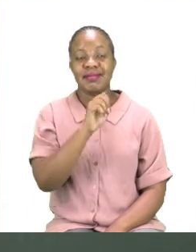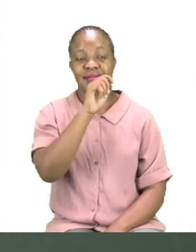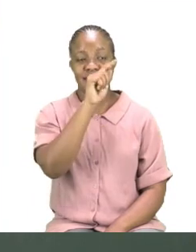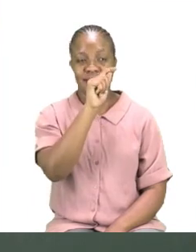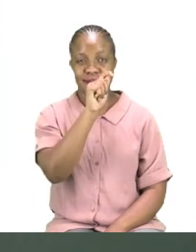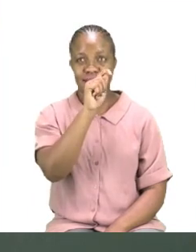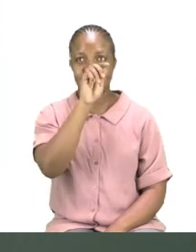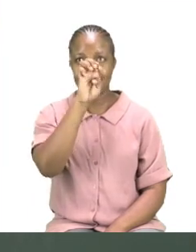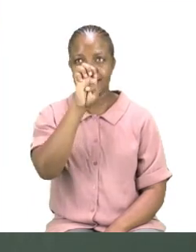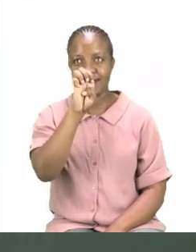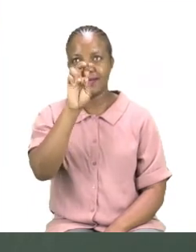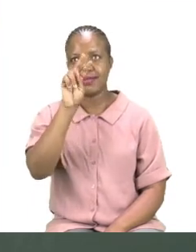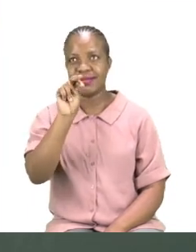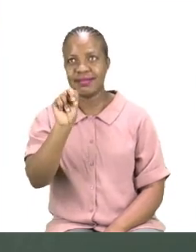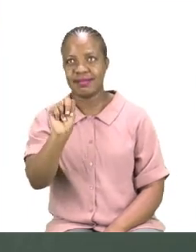10.